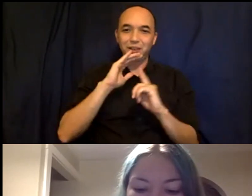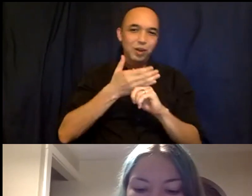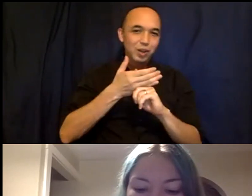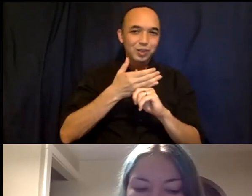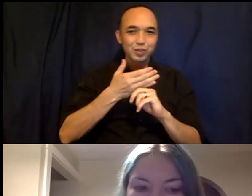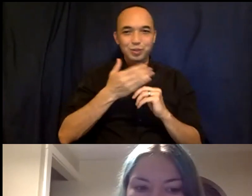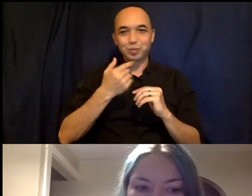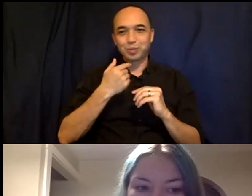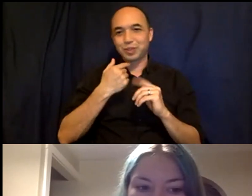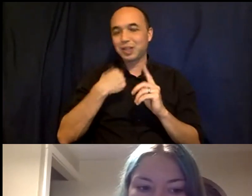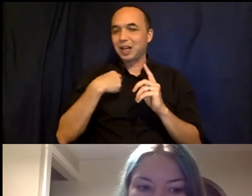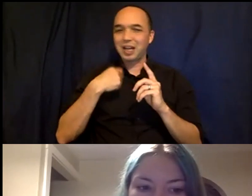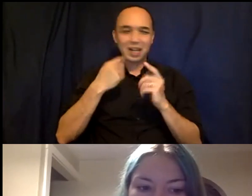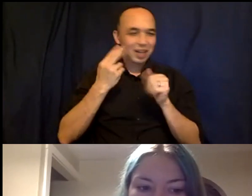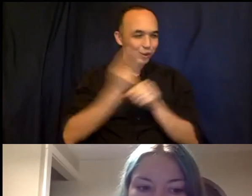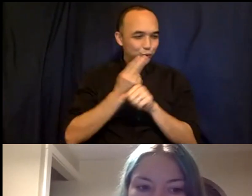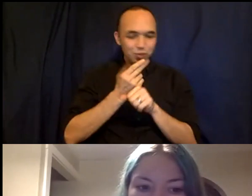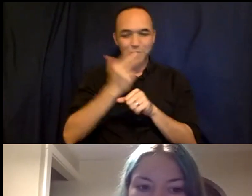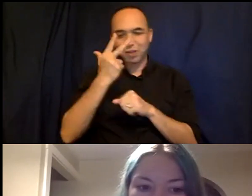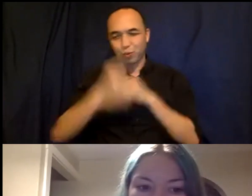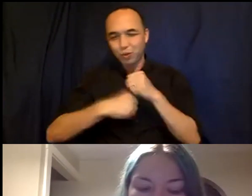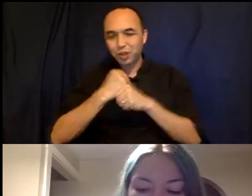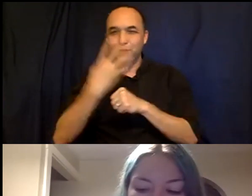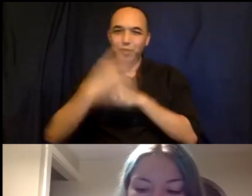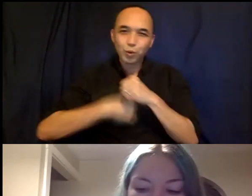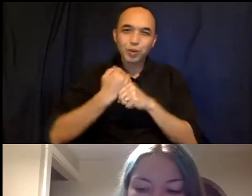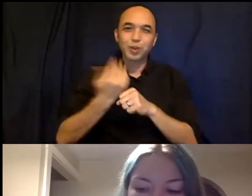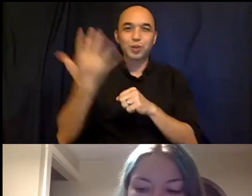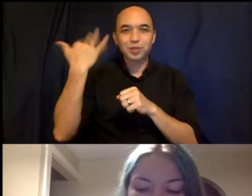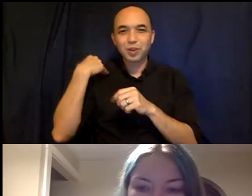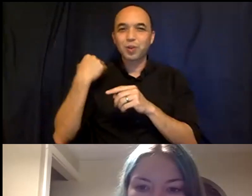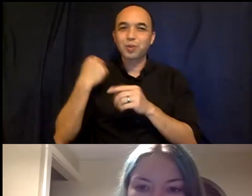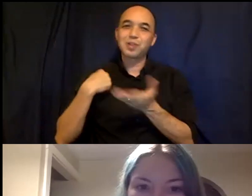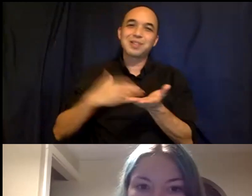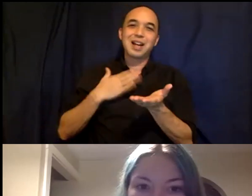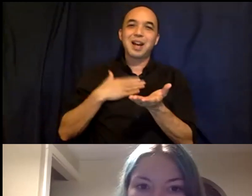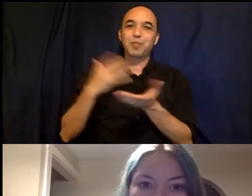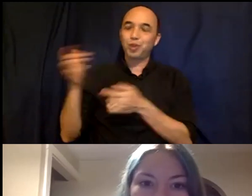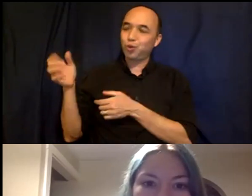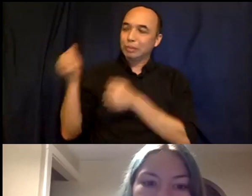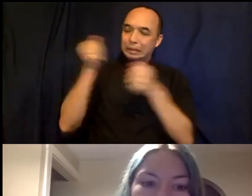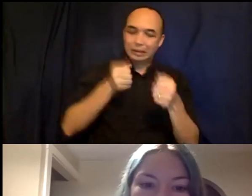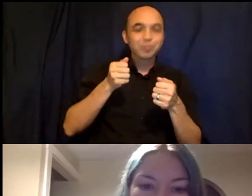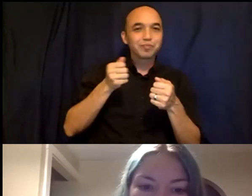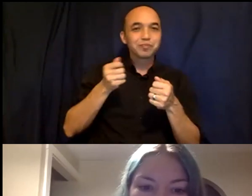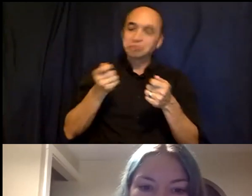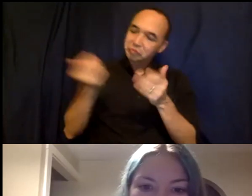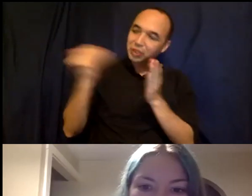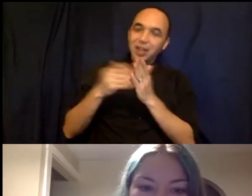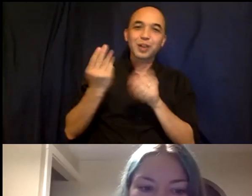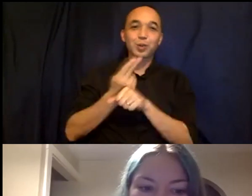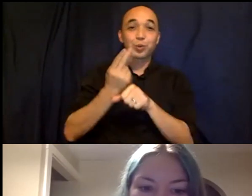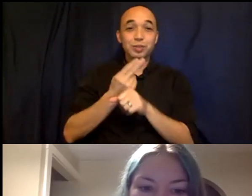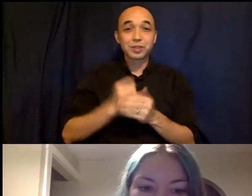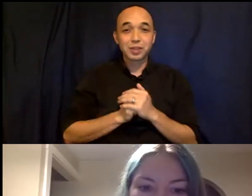4 years ago. And so I was happy to pull it out of our little costume prop box that we have. You may notice